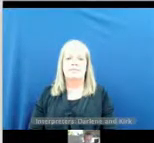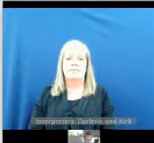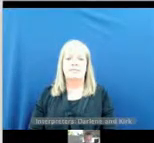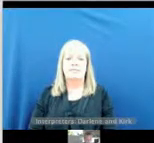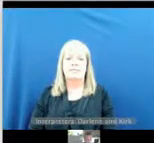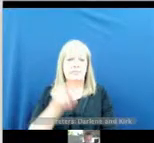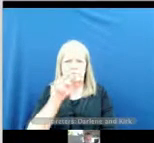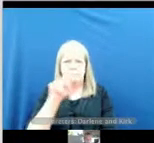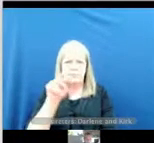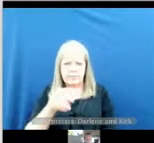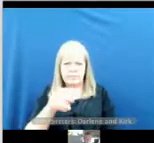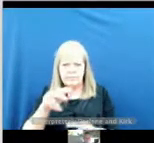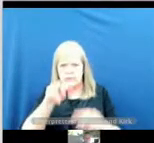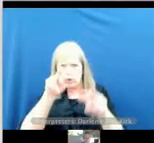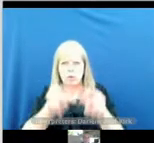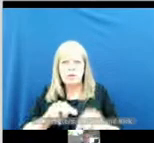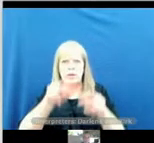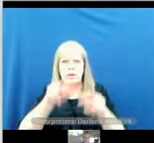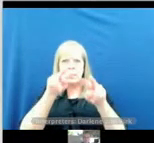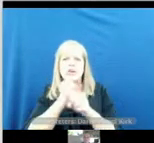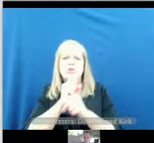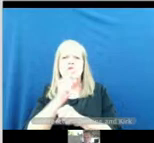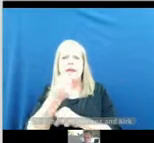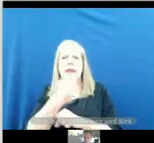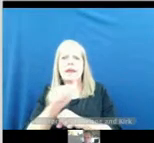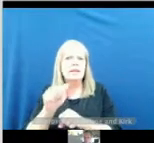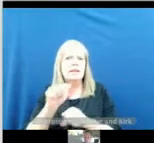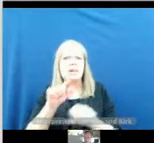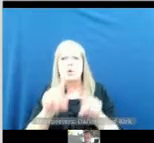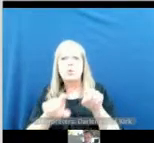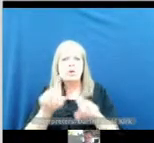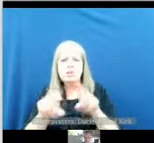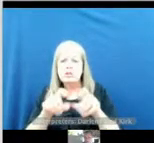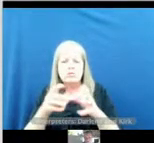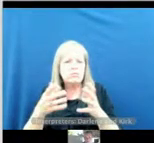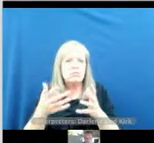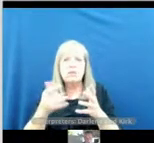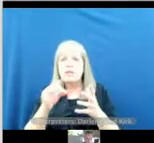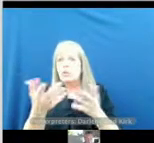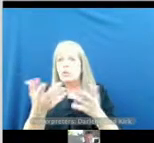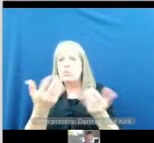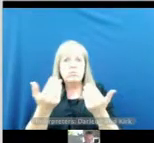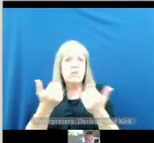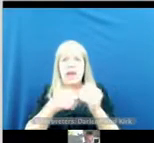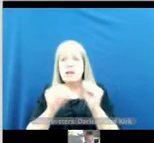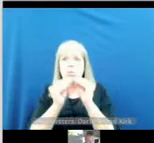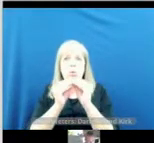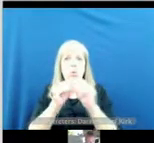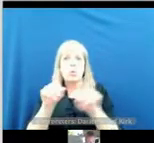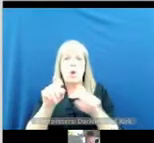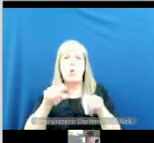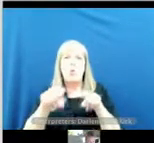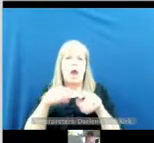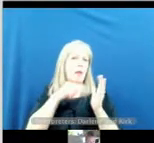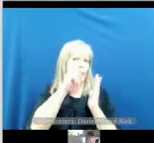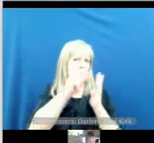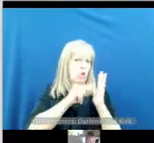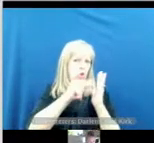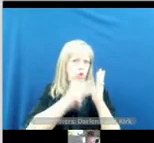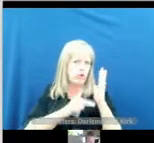I'm scrolling back up. If you can take the opportunity to also type some other questions, that would be great while I review. I'm looking up